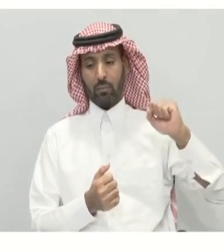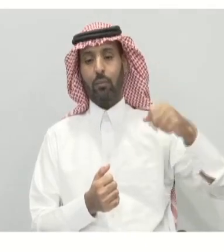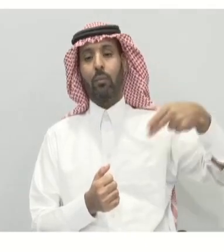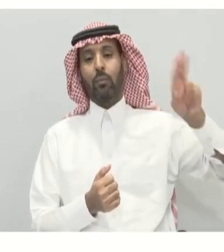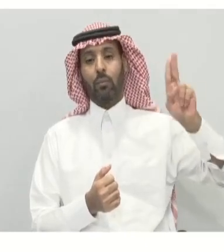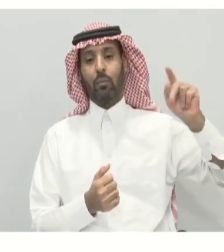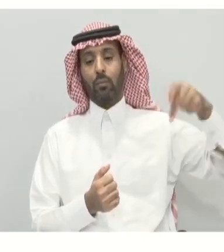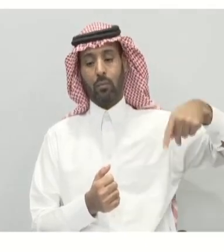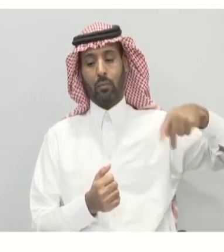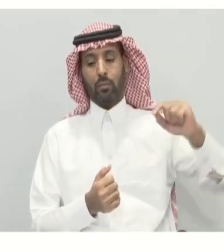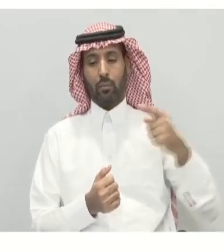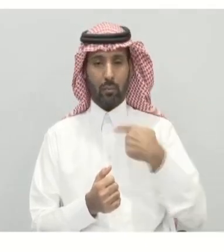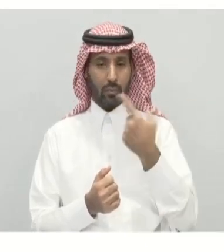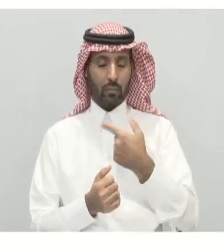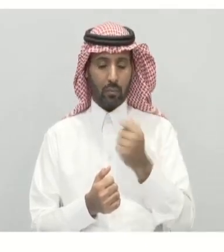stress it?